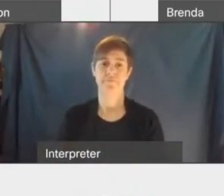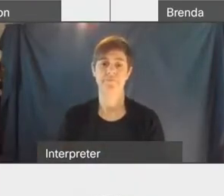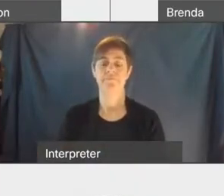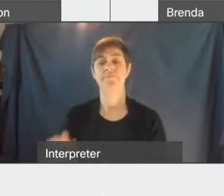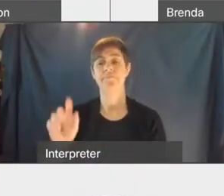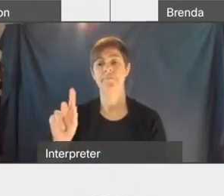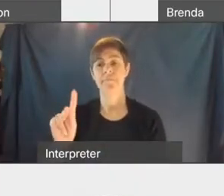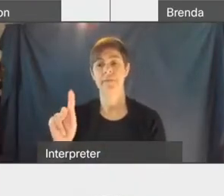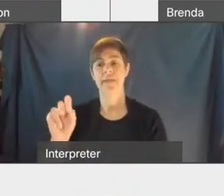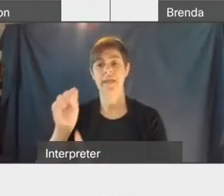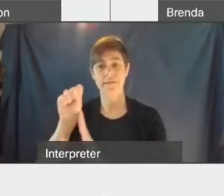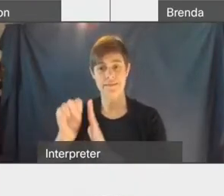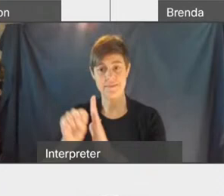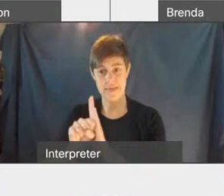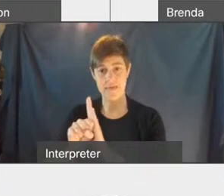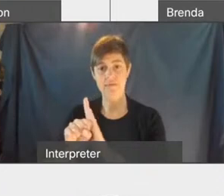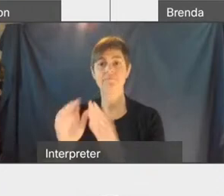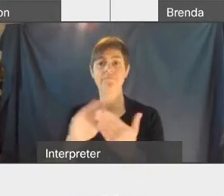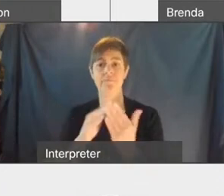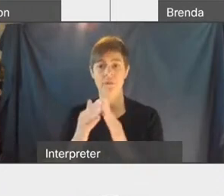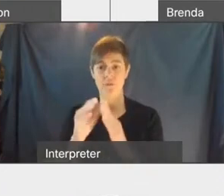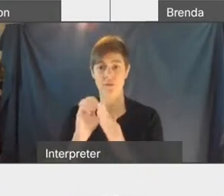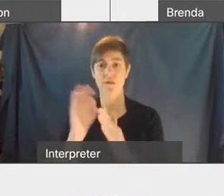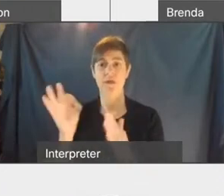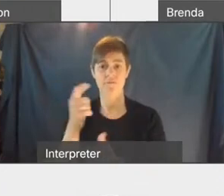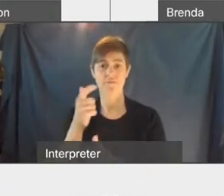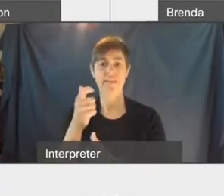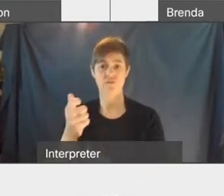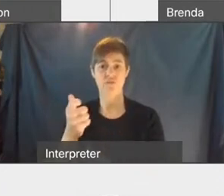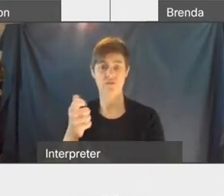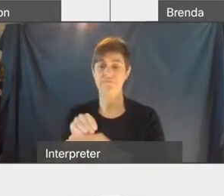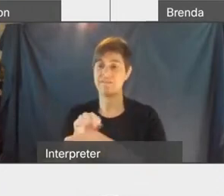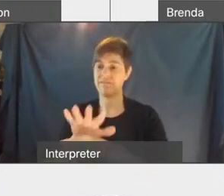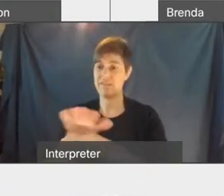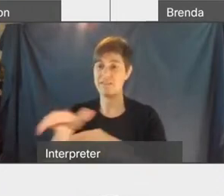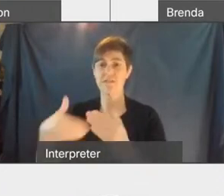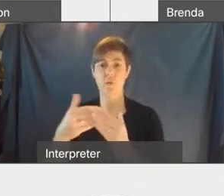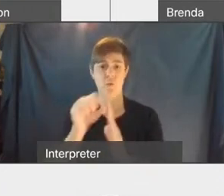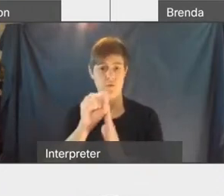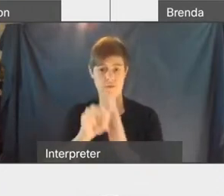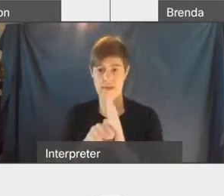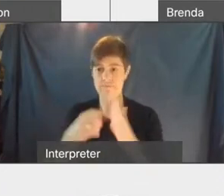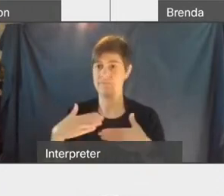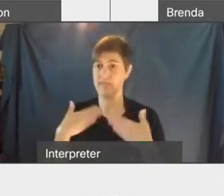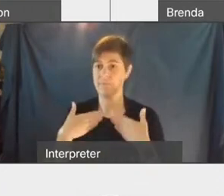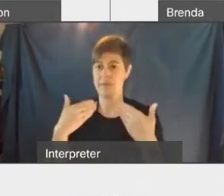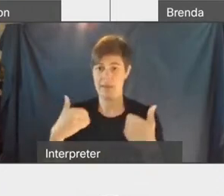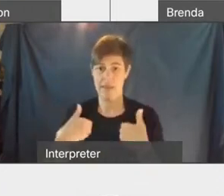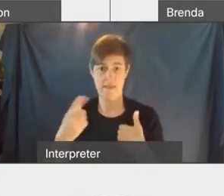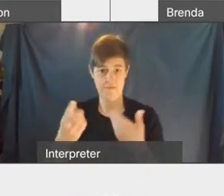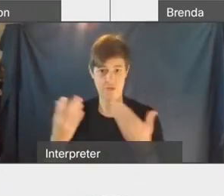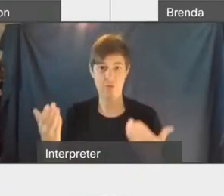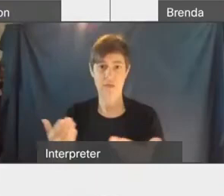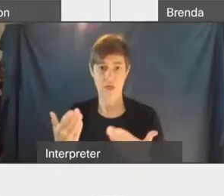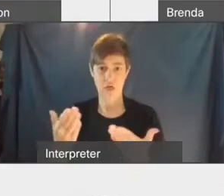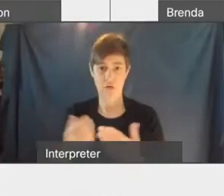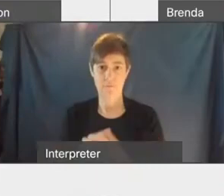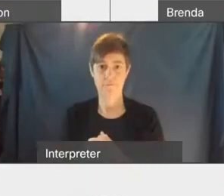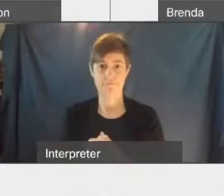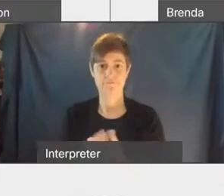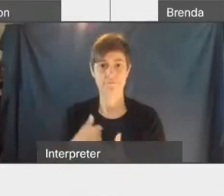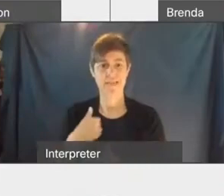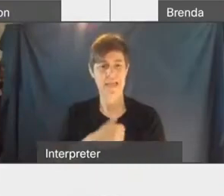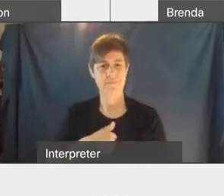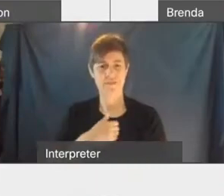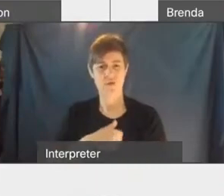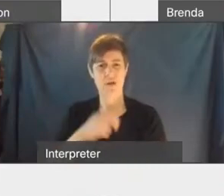K-State is a community of interest and it affects the whole state, so we're happy to have you here. I regret that this listening meeting has